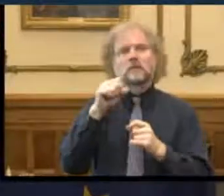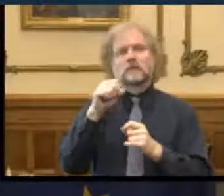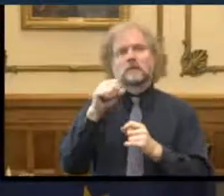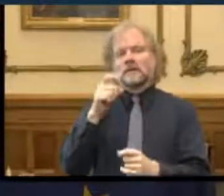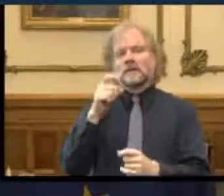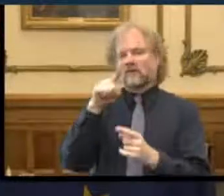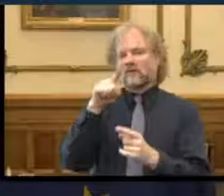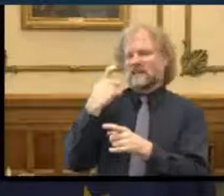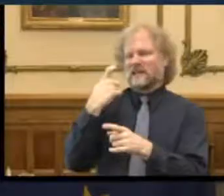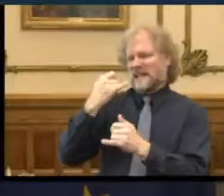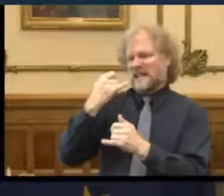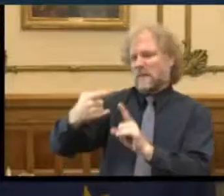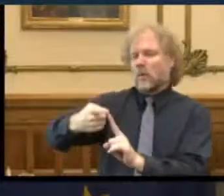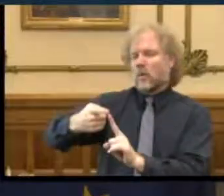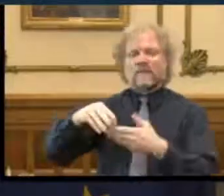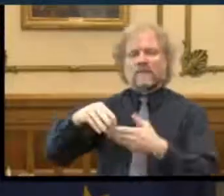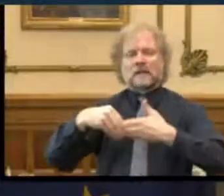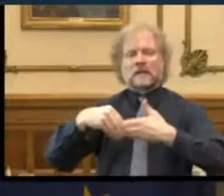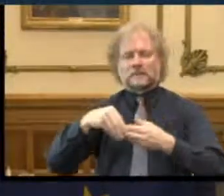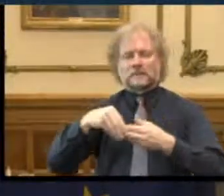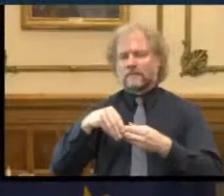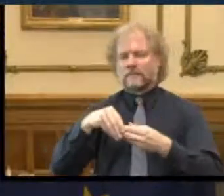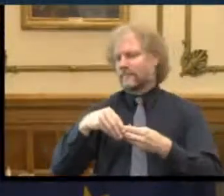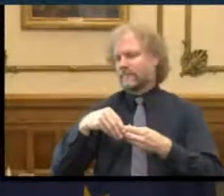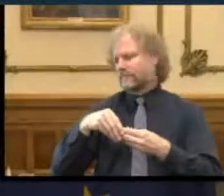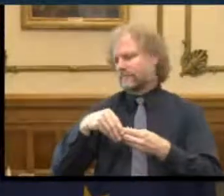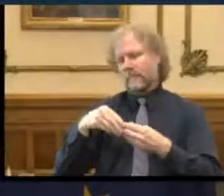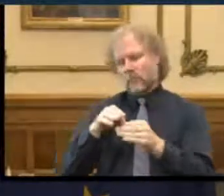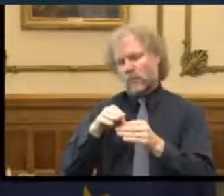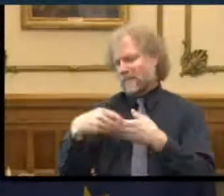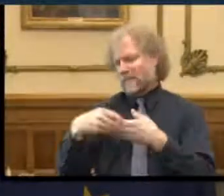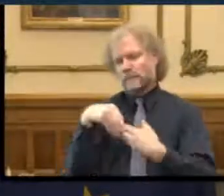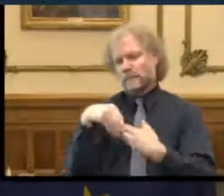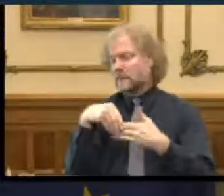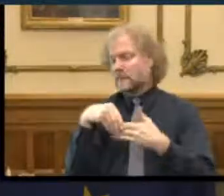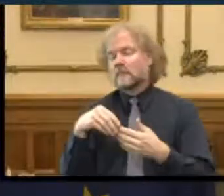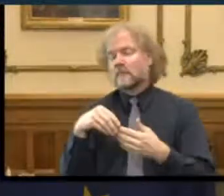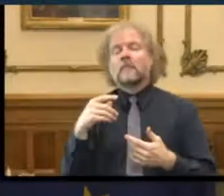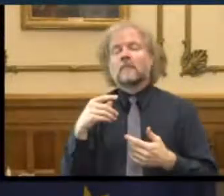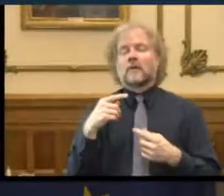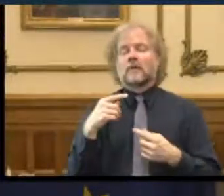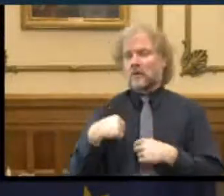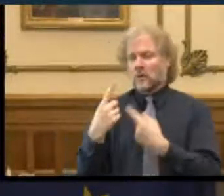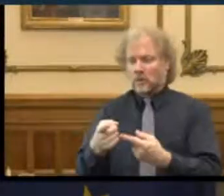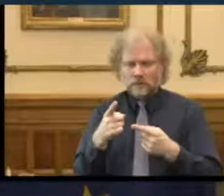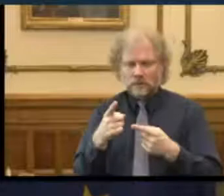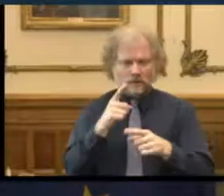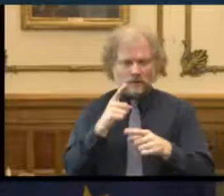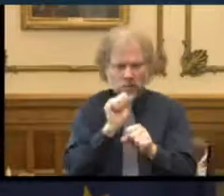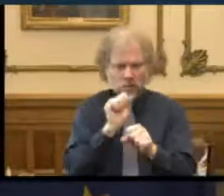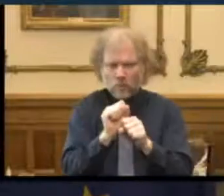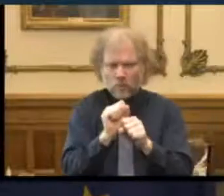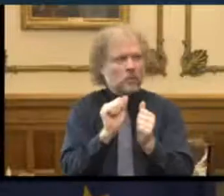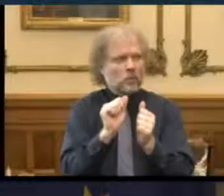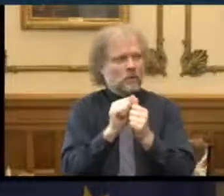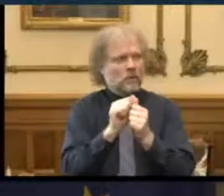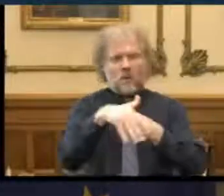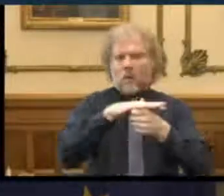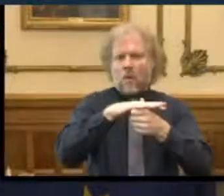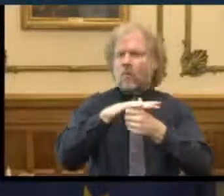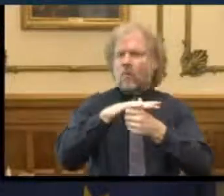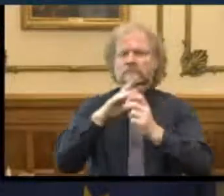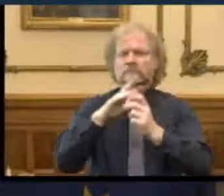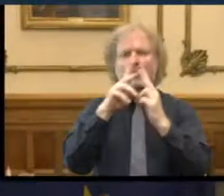latter point about flexibility. As we've been working with our local partners throughout the